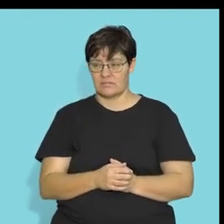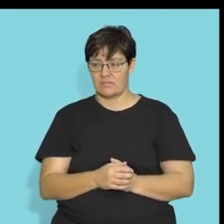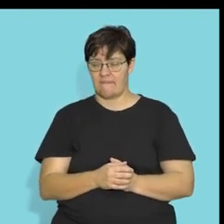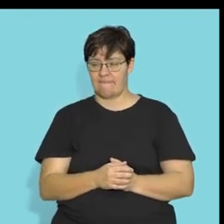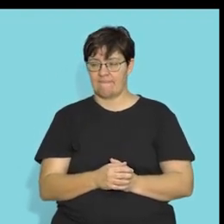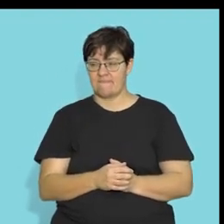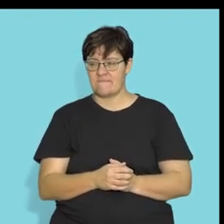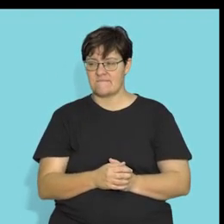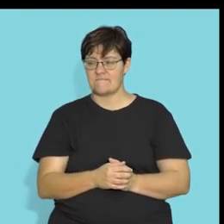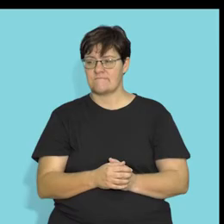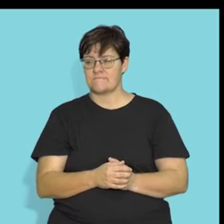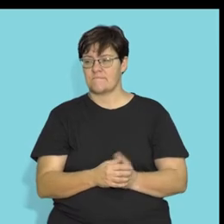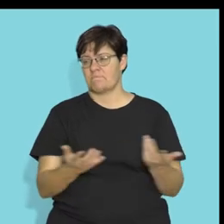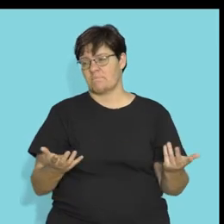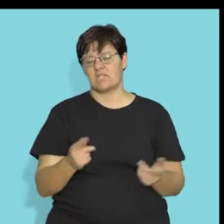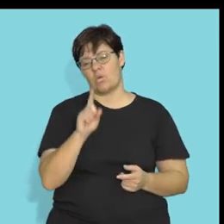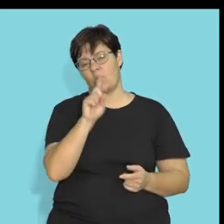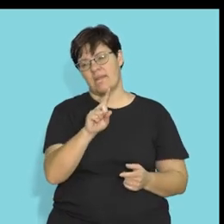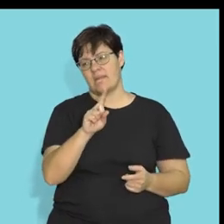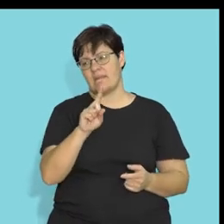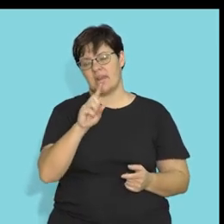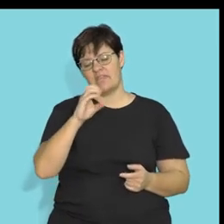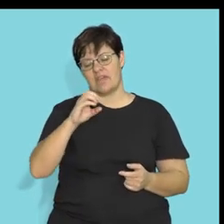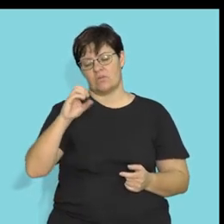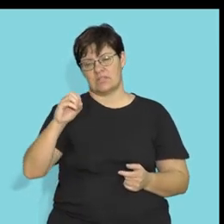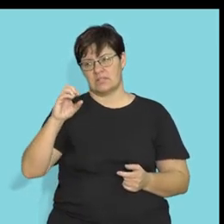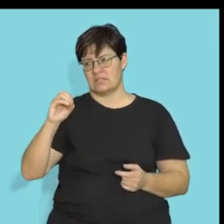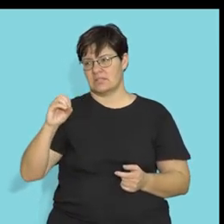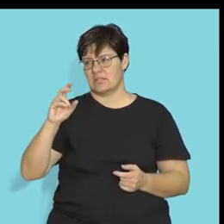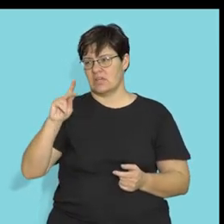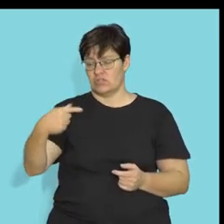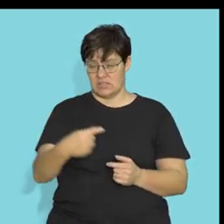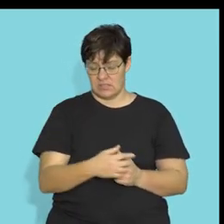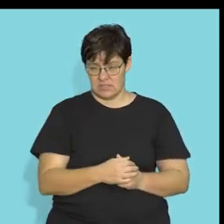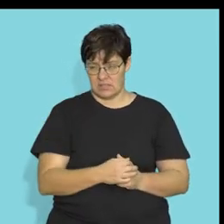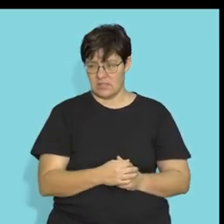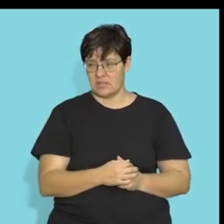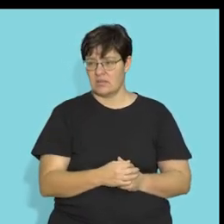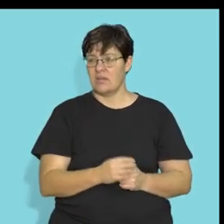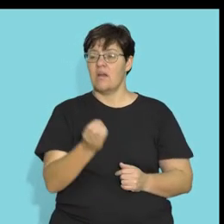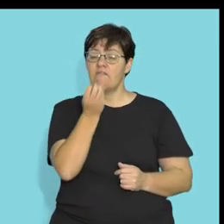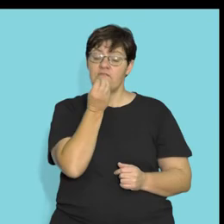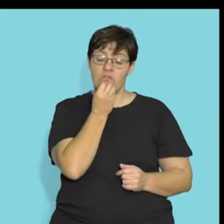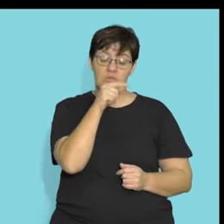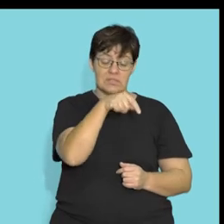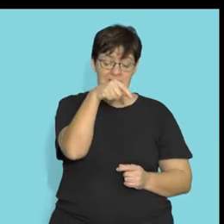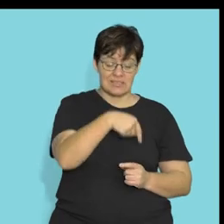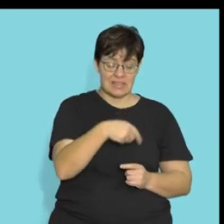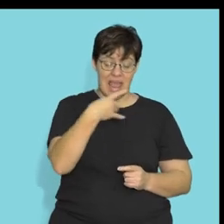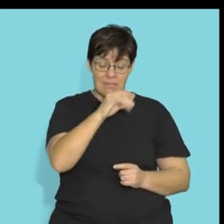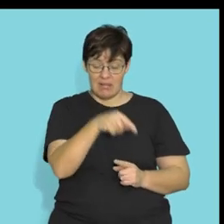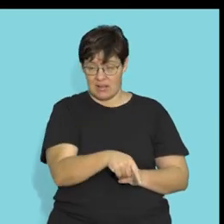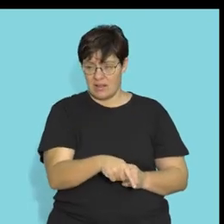your producers, let's assume that we've measured this as 1,000 kilograms. The amount of herbivores that feed of that